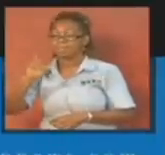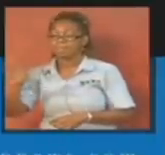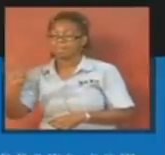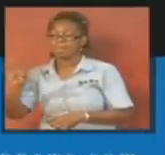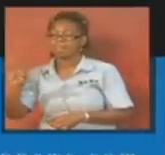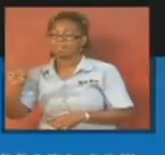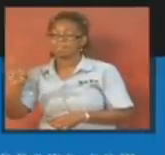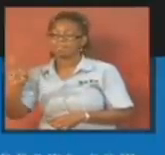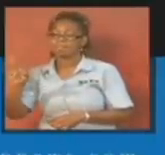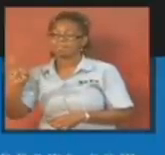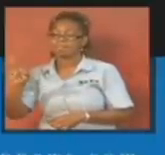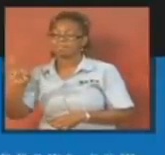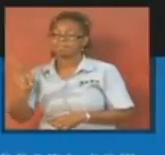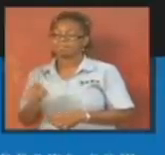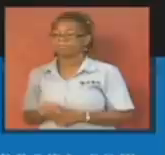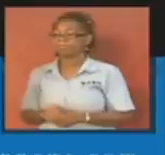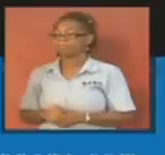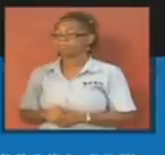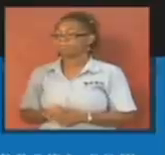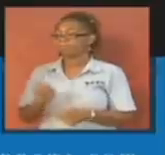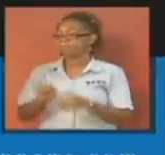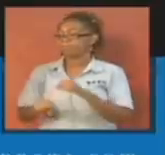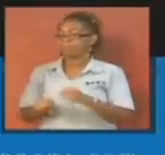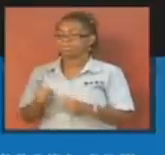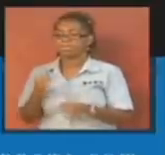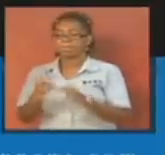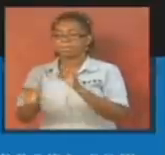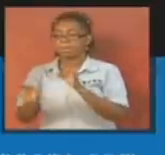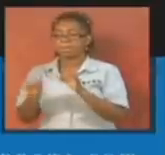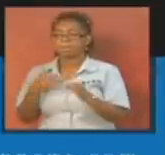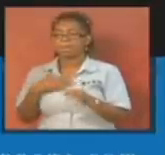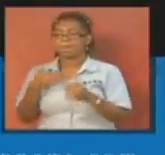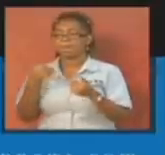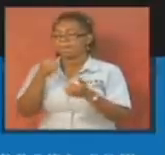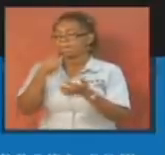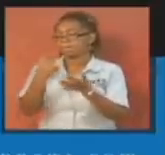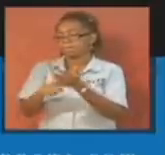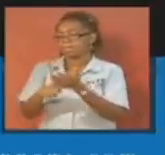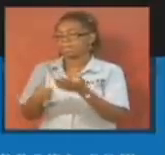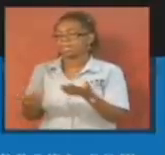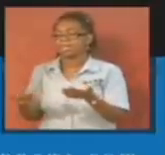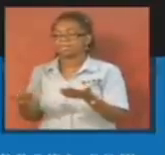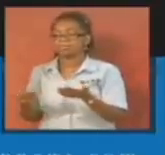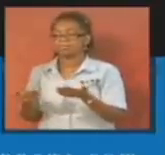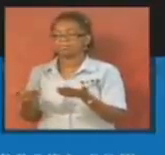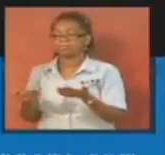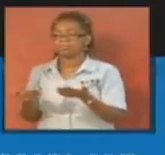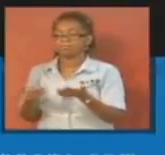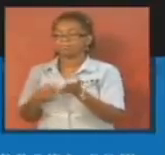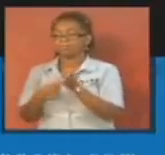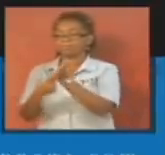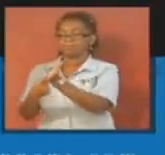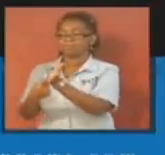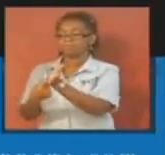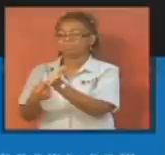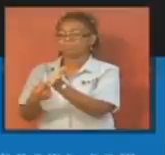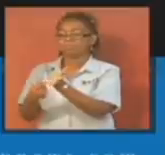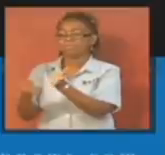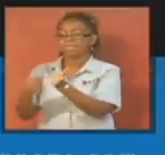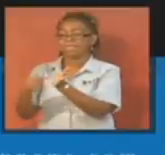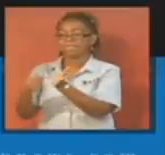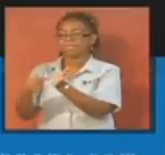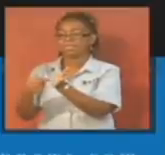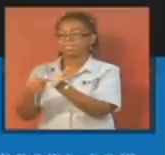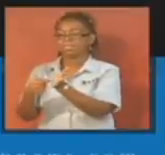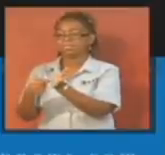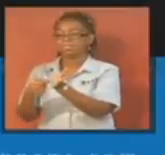someone walks with a letter to state that there are these vaccines that is coming in the country. I mean, is